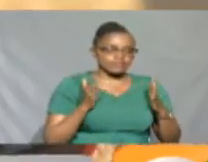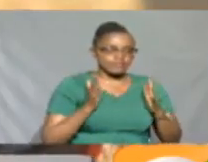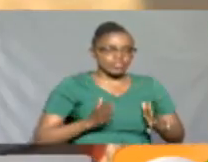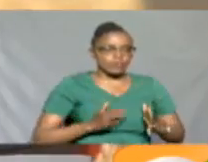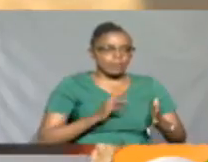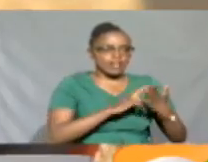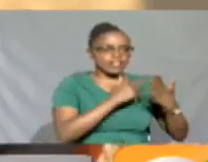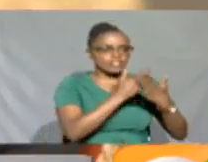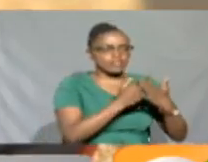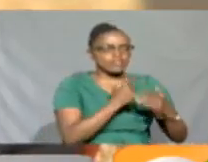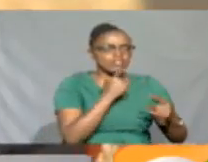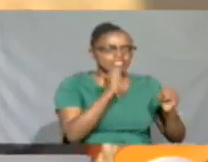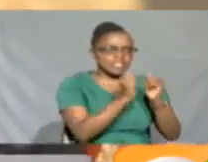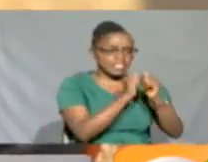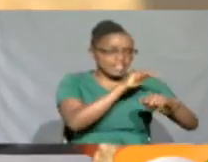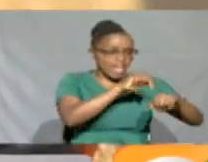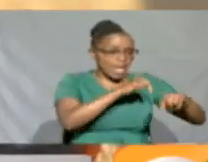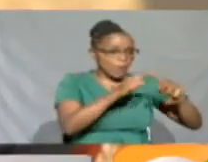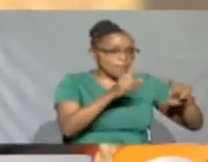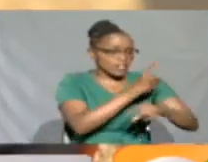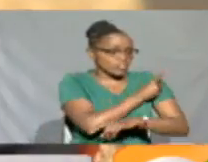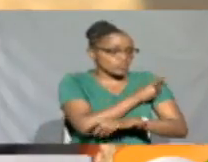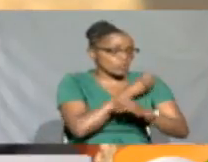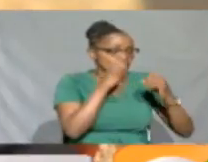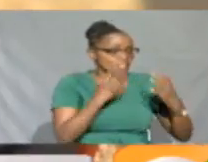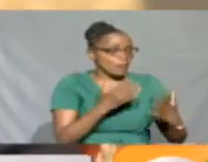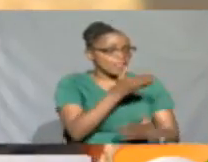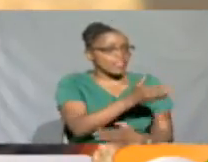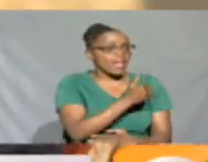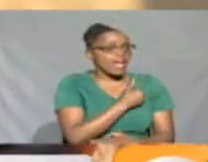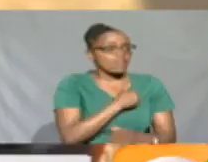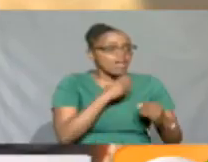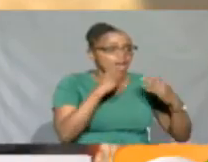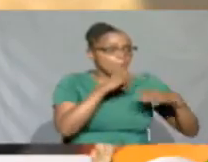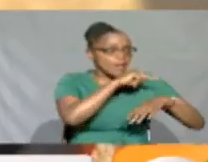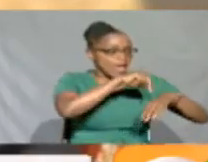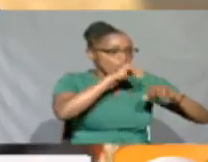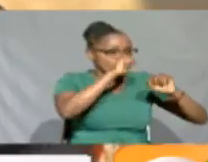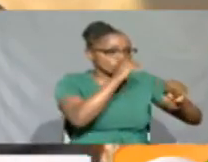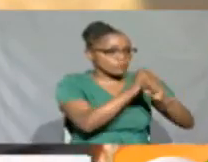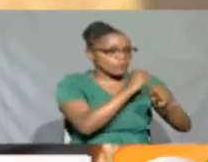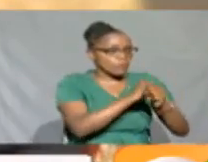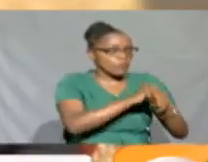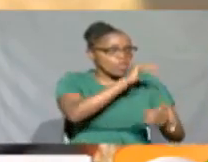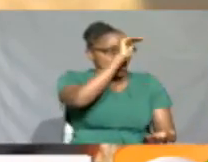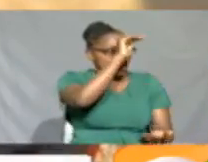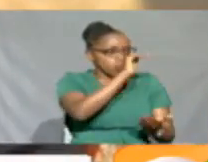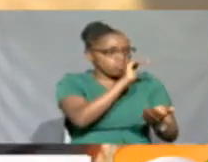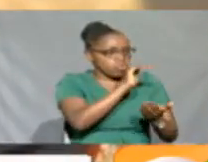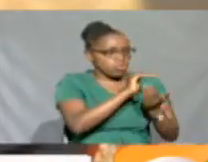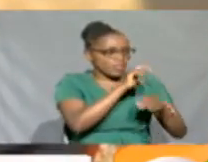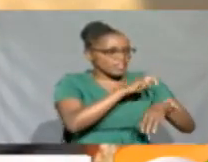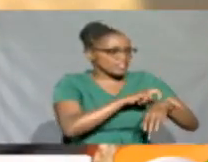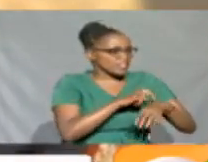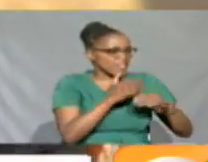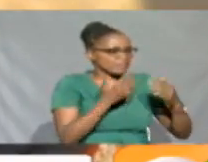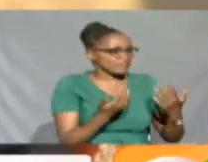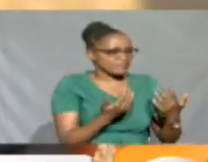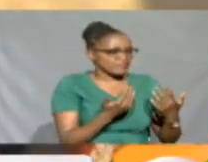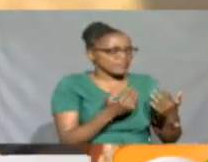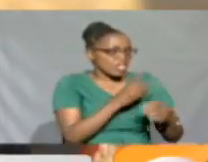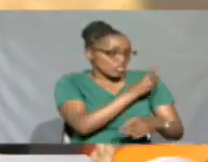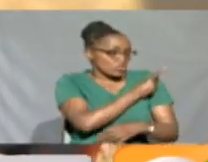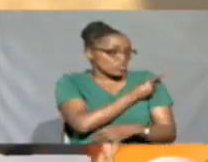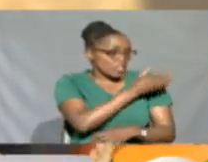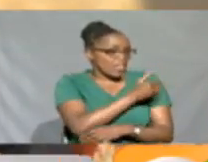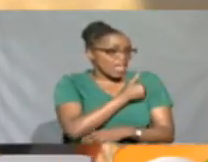You're talking about 10 hours, but how many doctors are there and how many hours can they work to reduce that turnaround time? We have